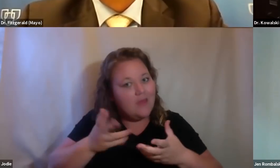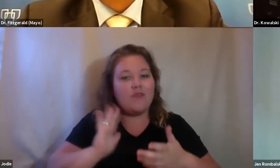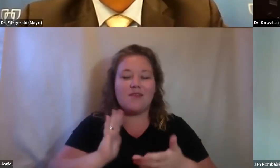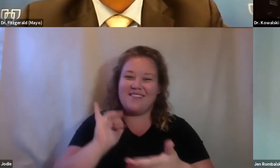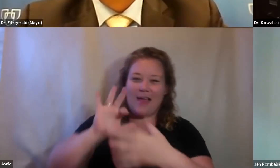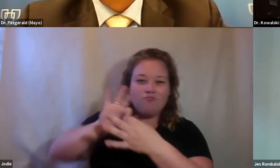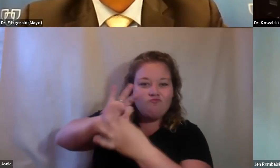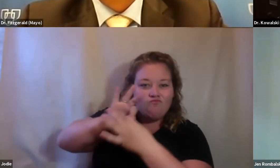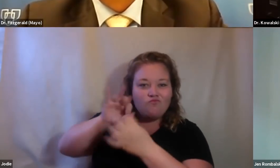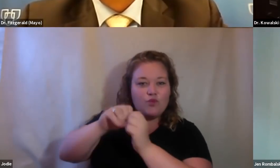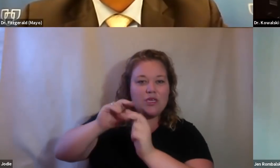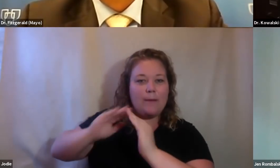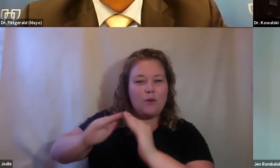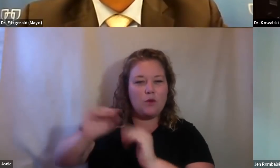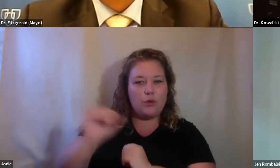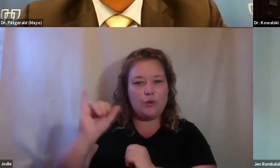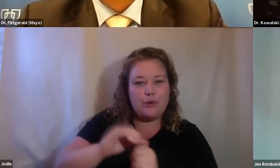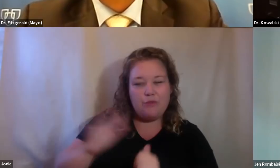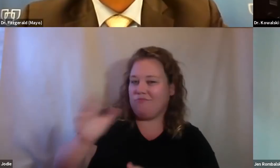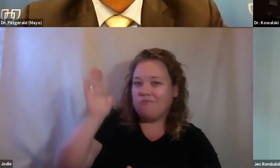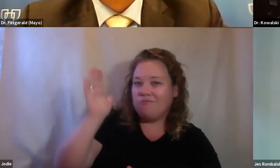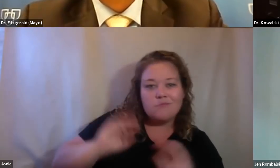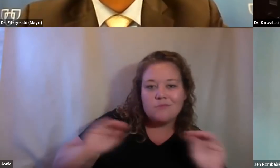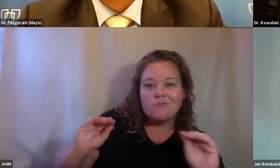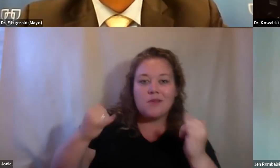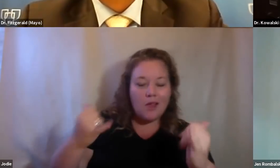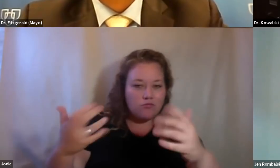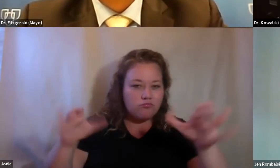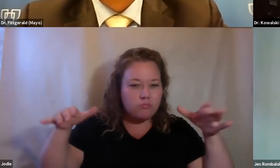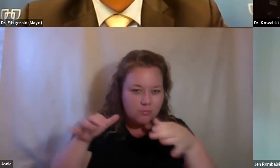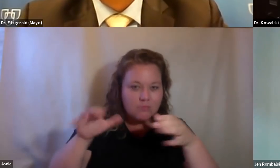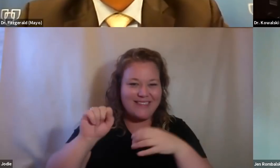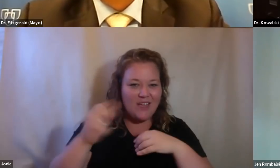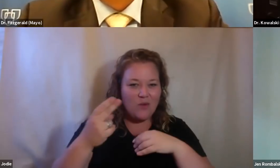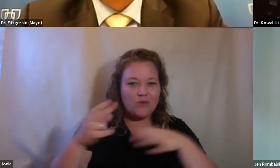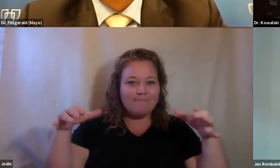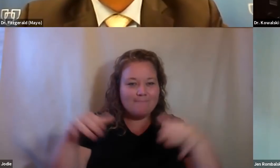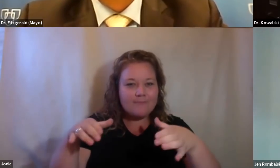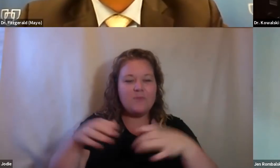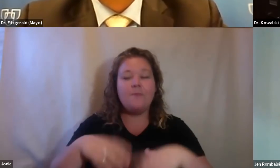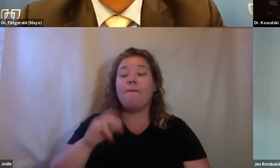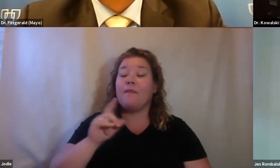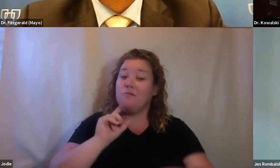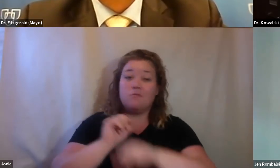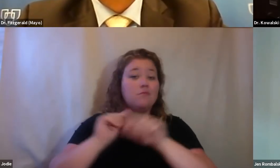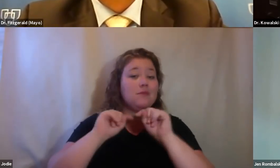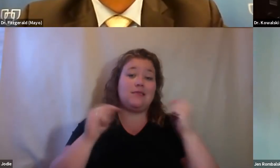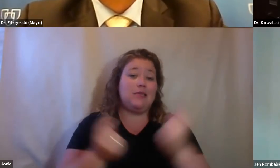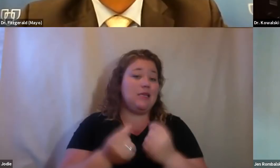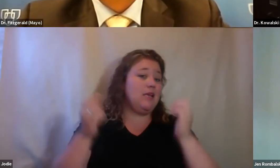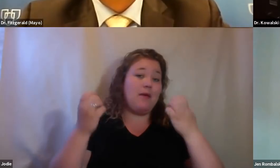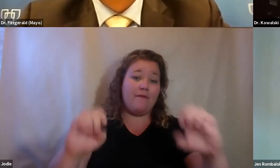there before. Additionally, I think, this is a team effort, and I don't mean just the collaborative or even the collaborative